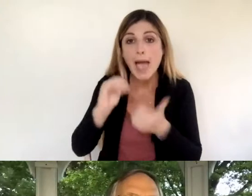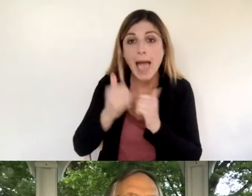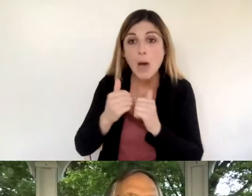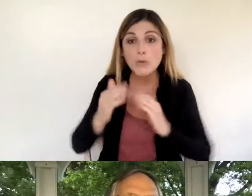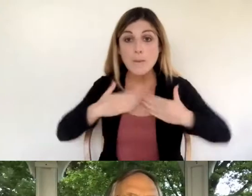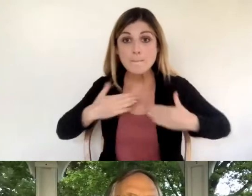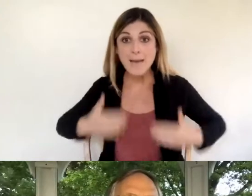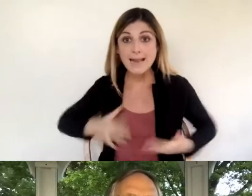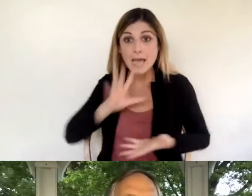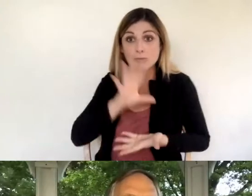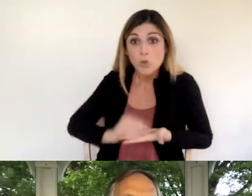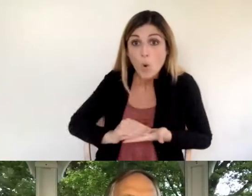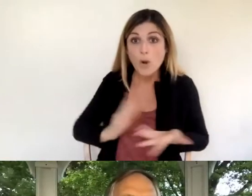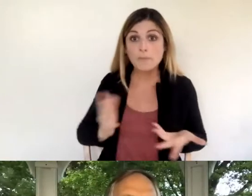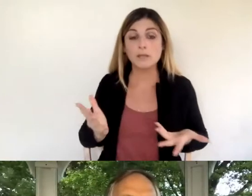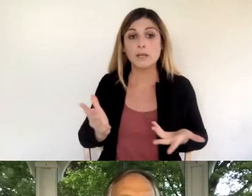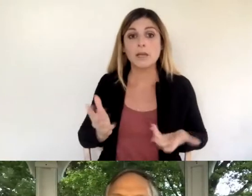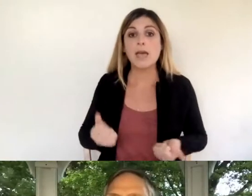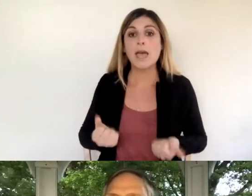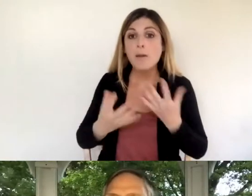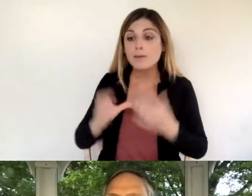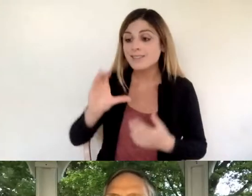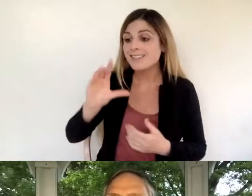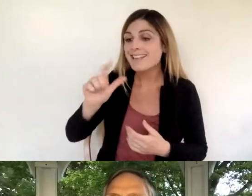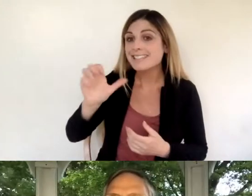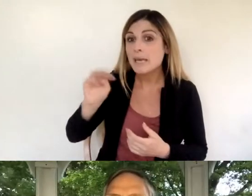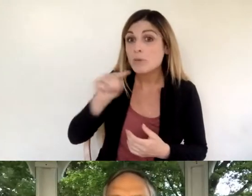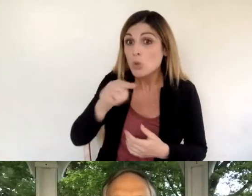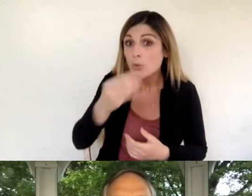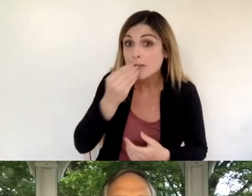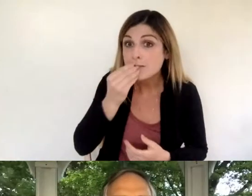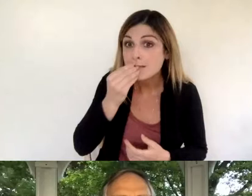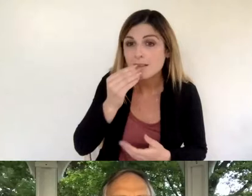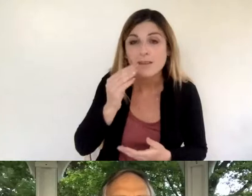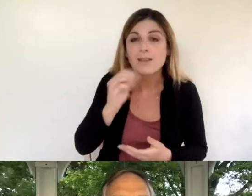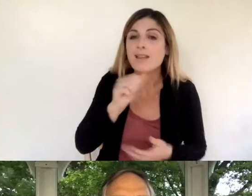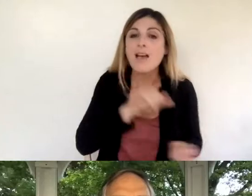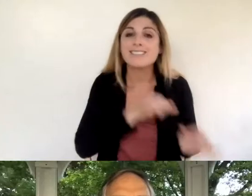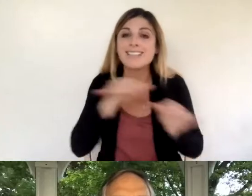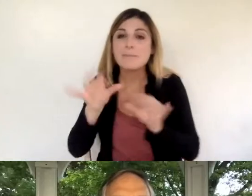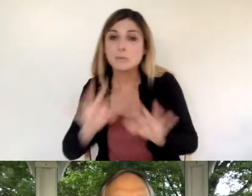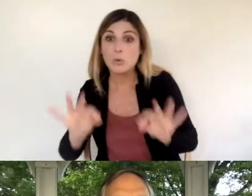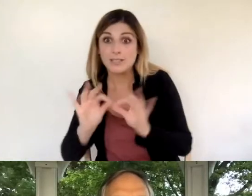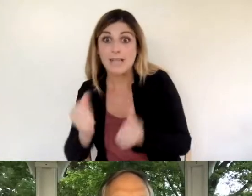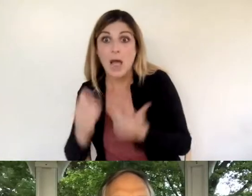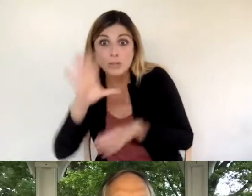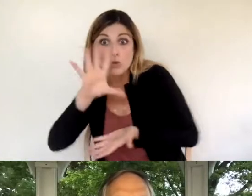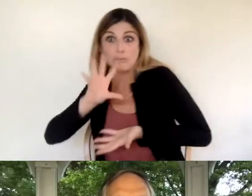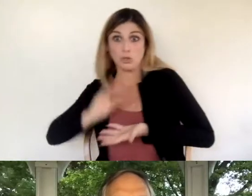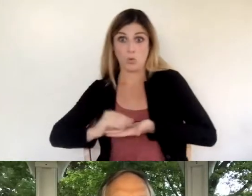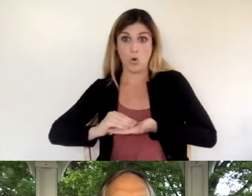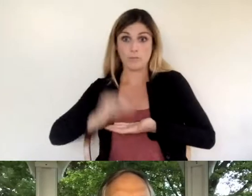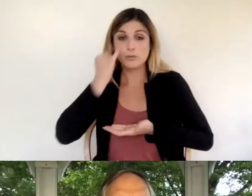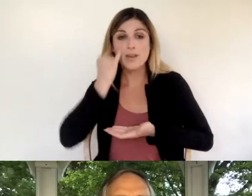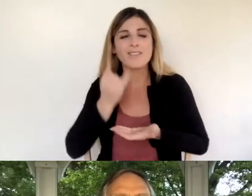because how much calcium you eat is less important than how much calcium you absorb. So if you're getting all of your calcium from